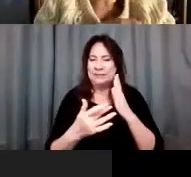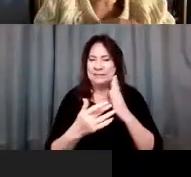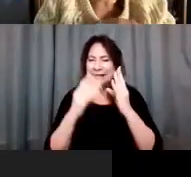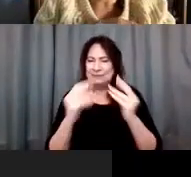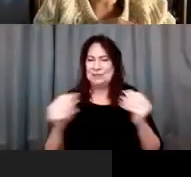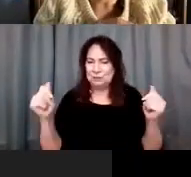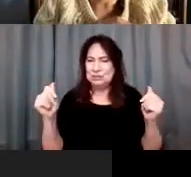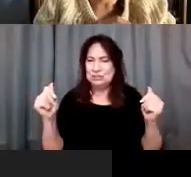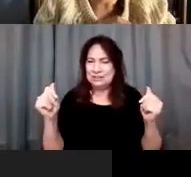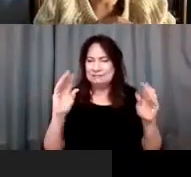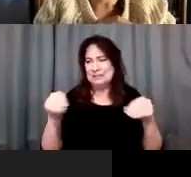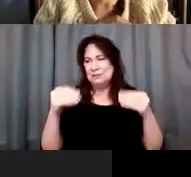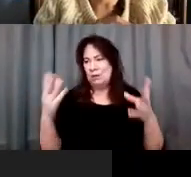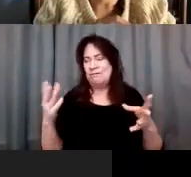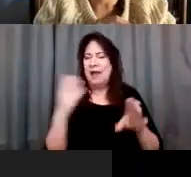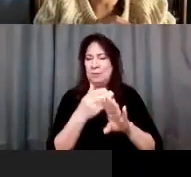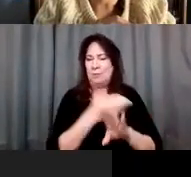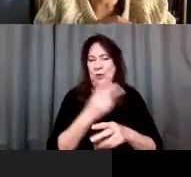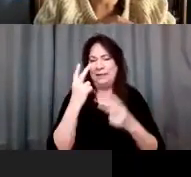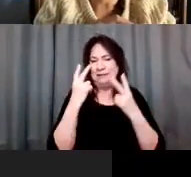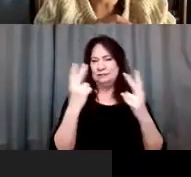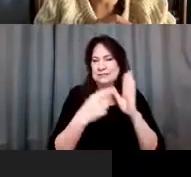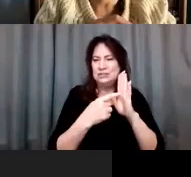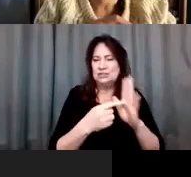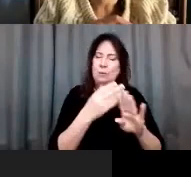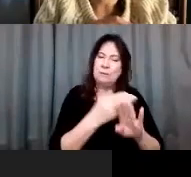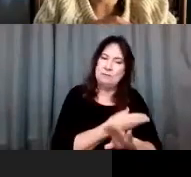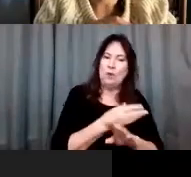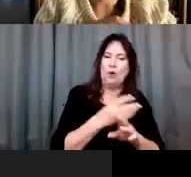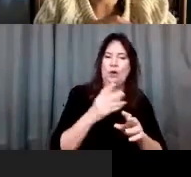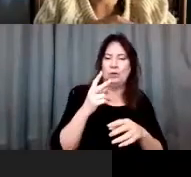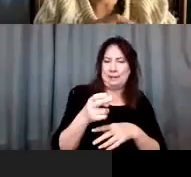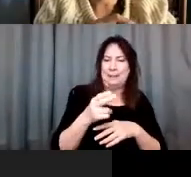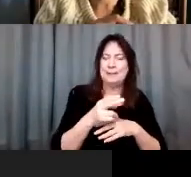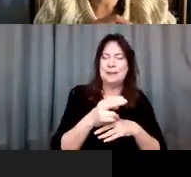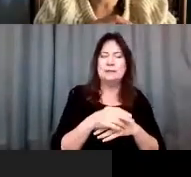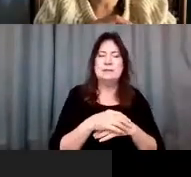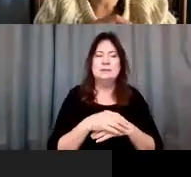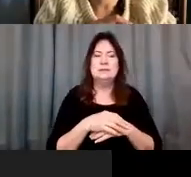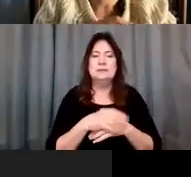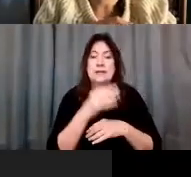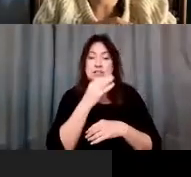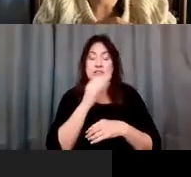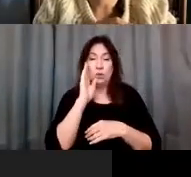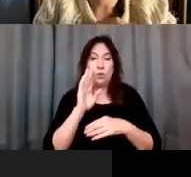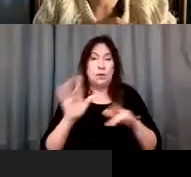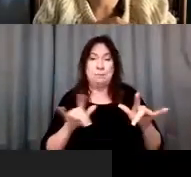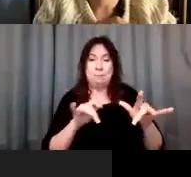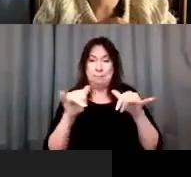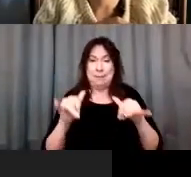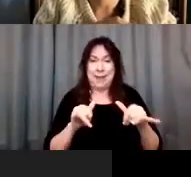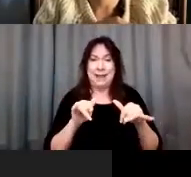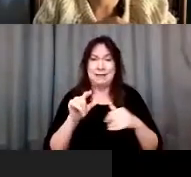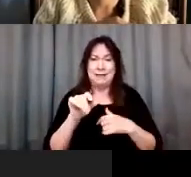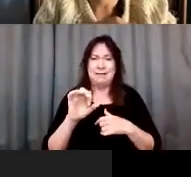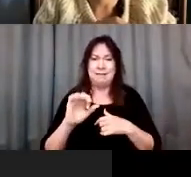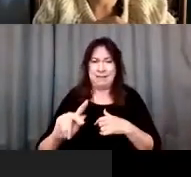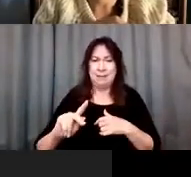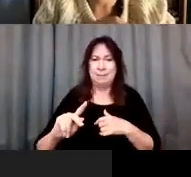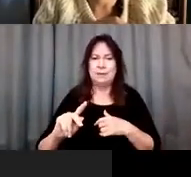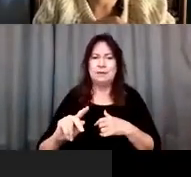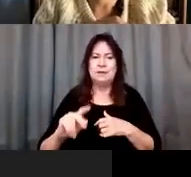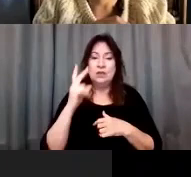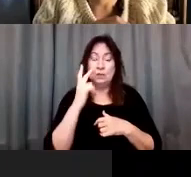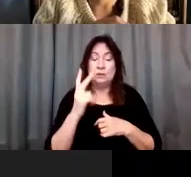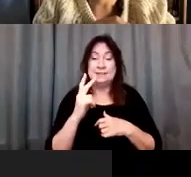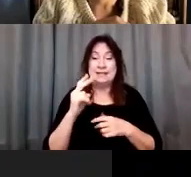just to provide a little pre-show before your multimedia clip. So, you know, I'm about to play a clip. You're going to see some coffee